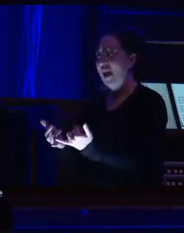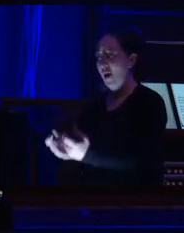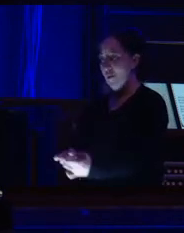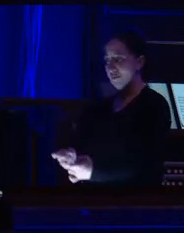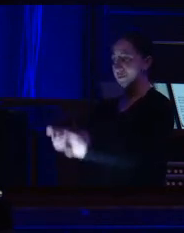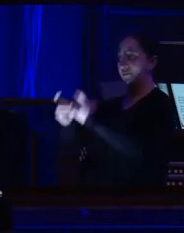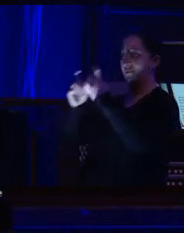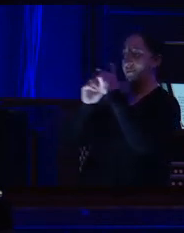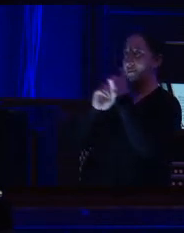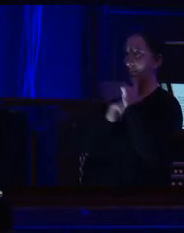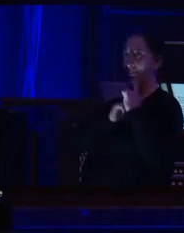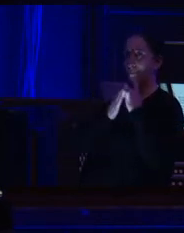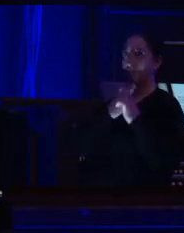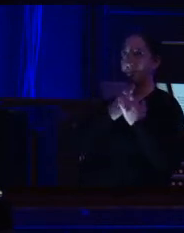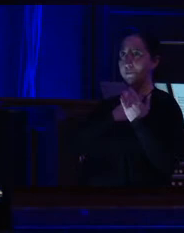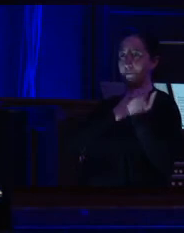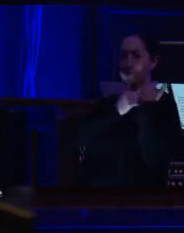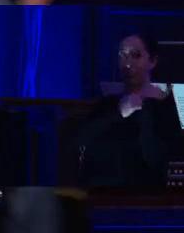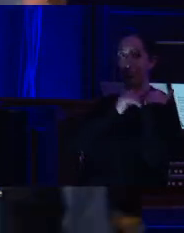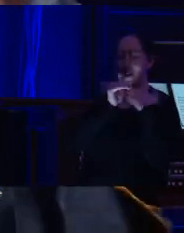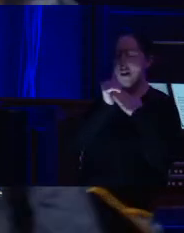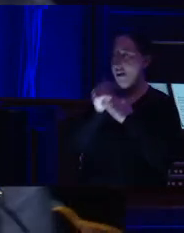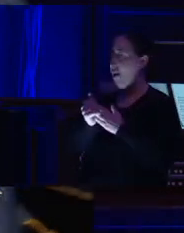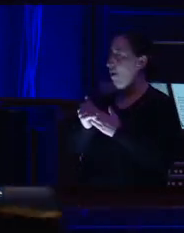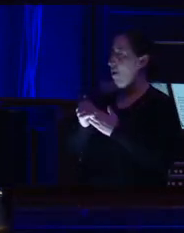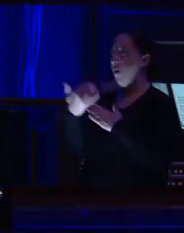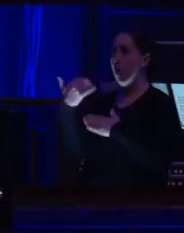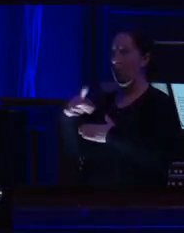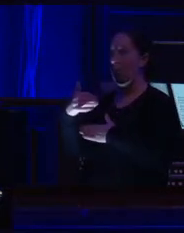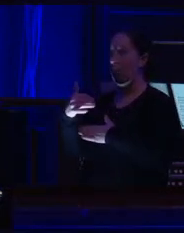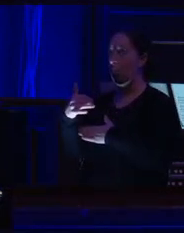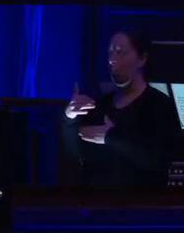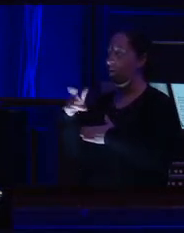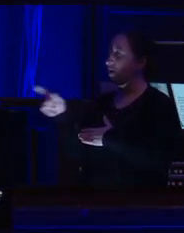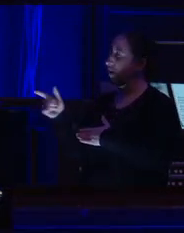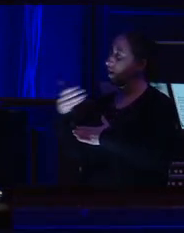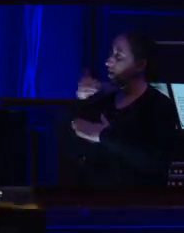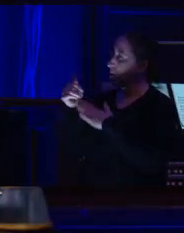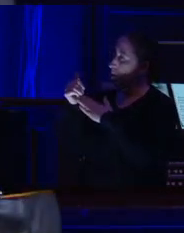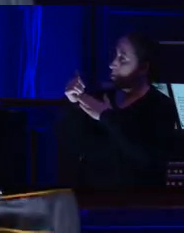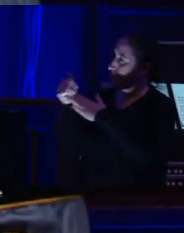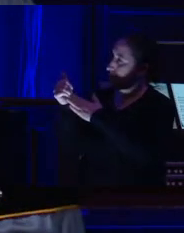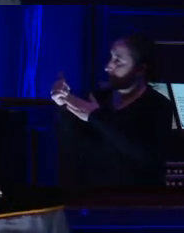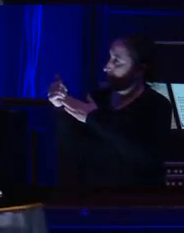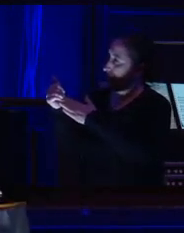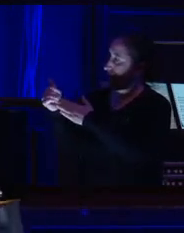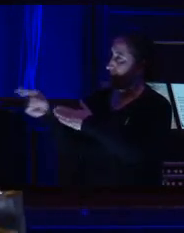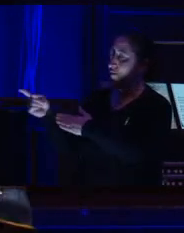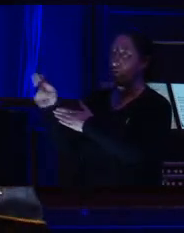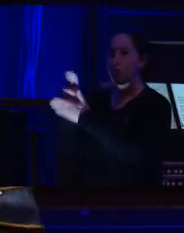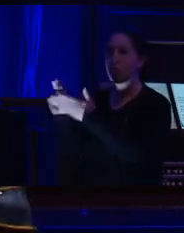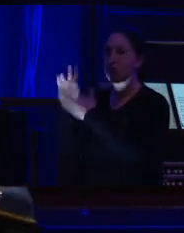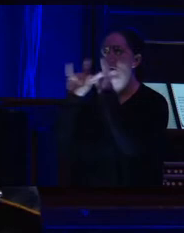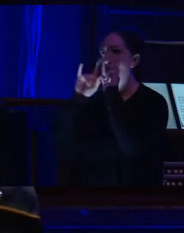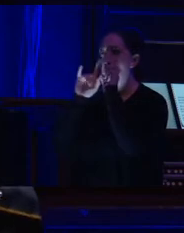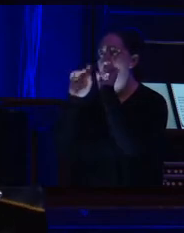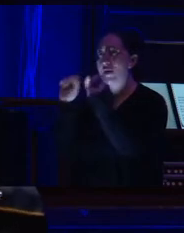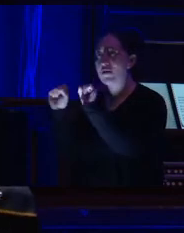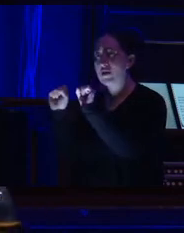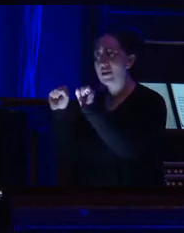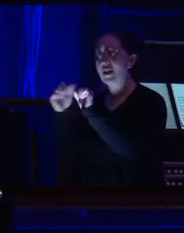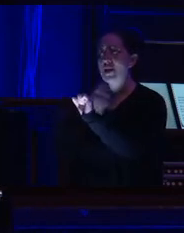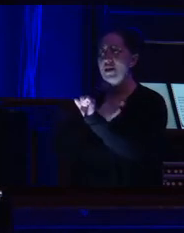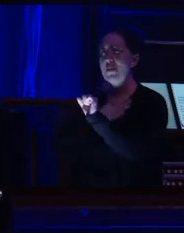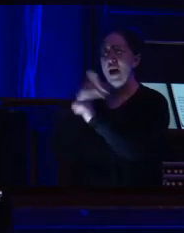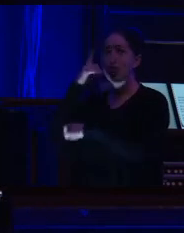me. I couldn't think of a better guide for a university president. This, my